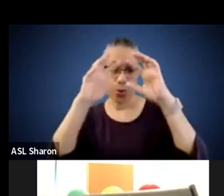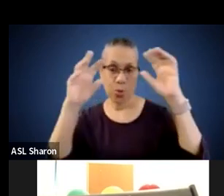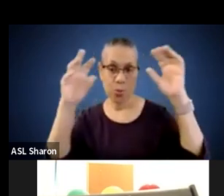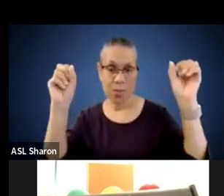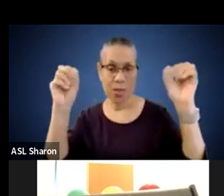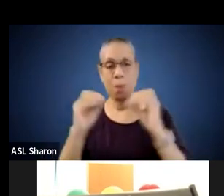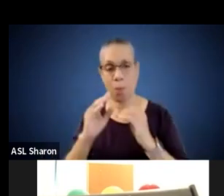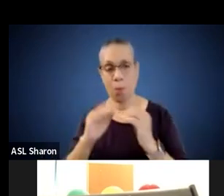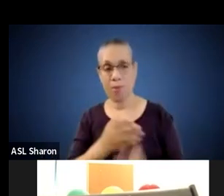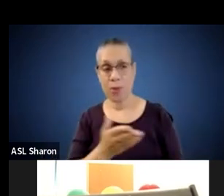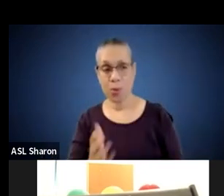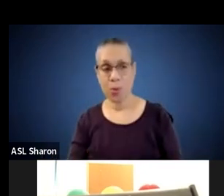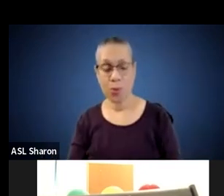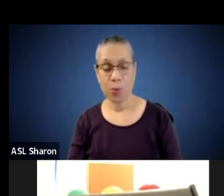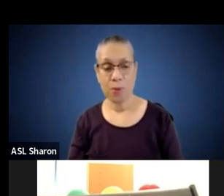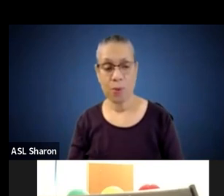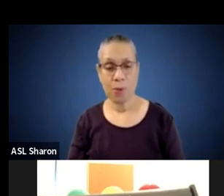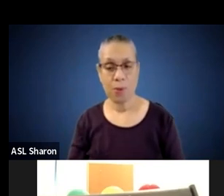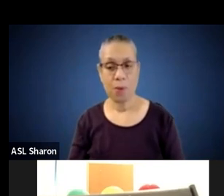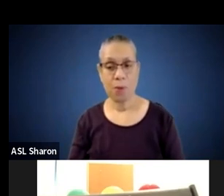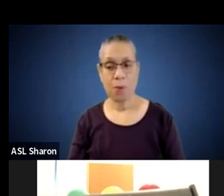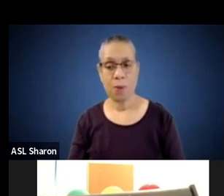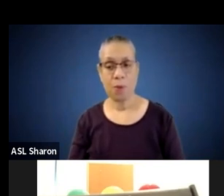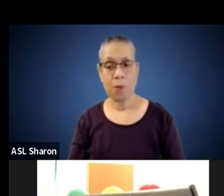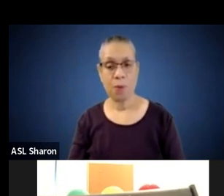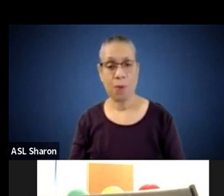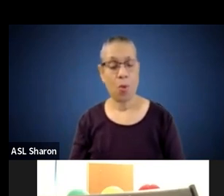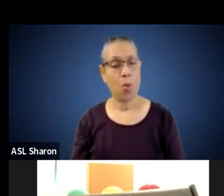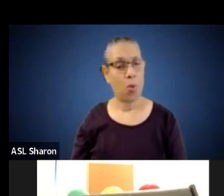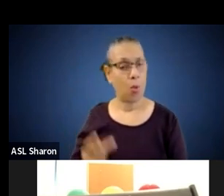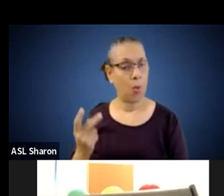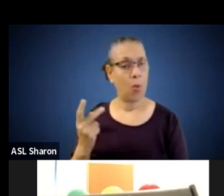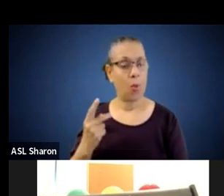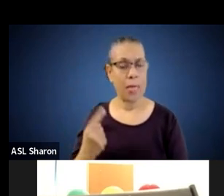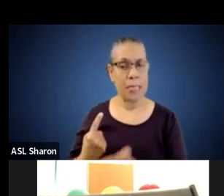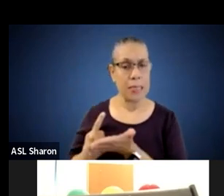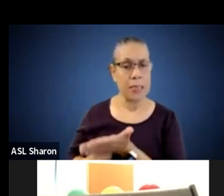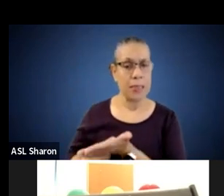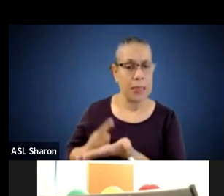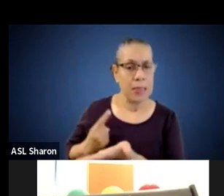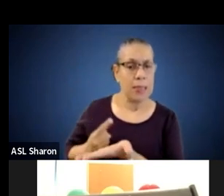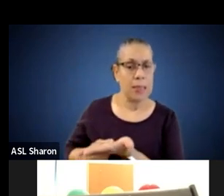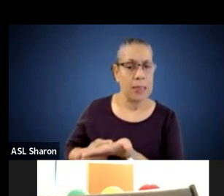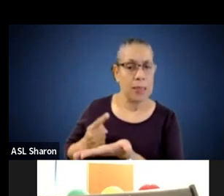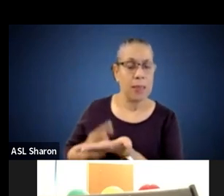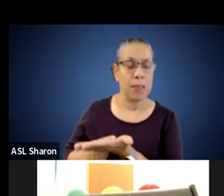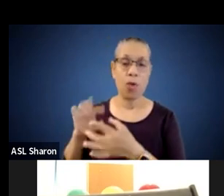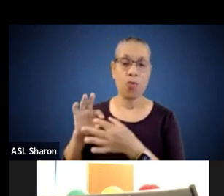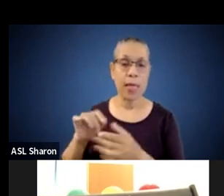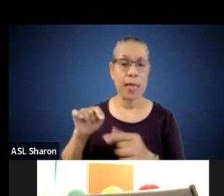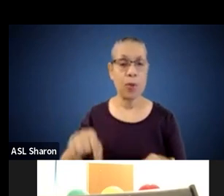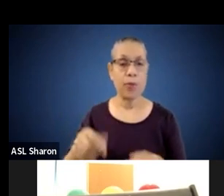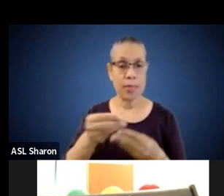that than most um I know we've had hard conversations about things in this budget but